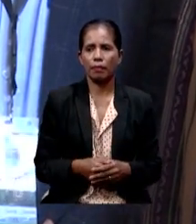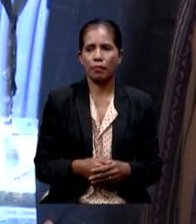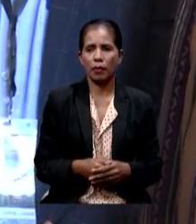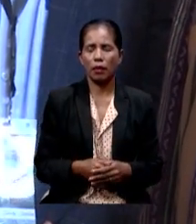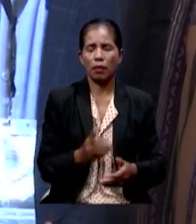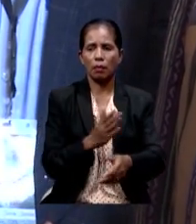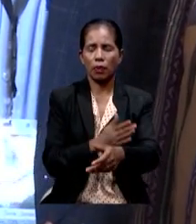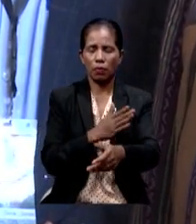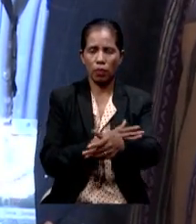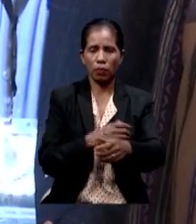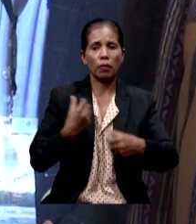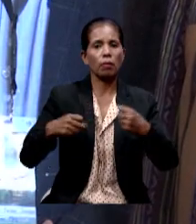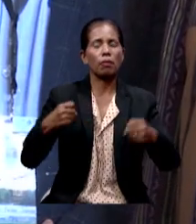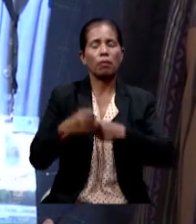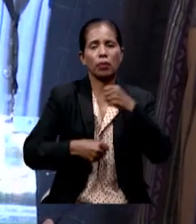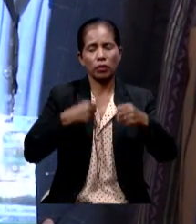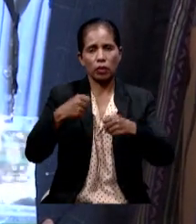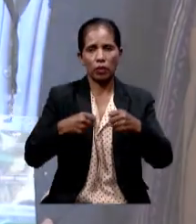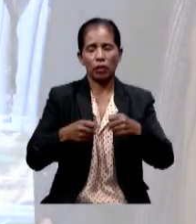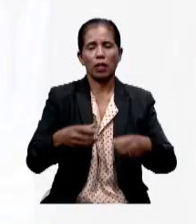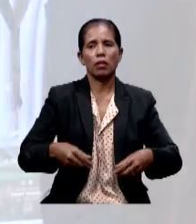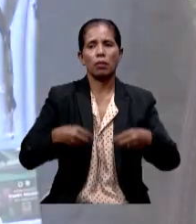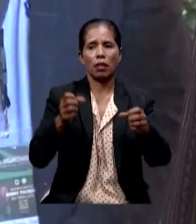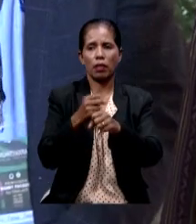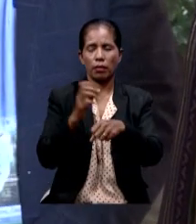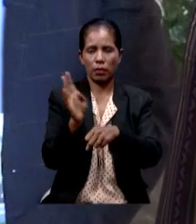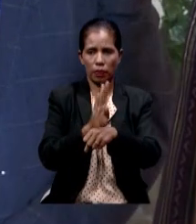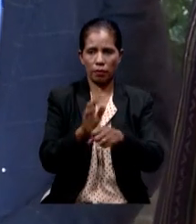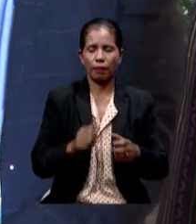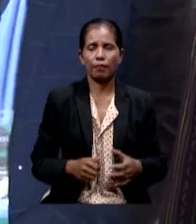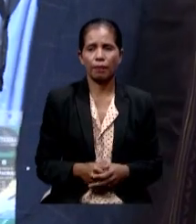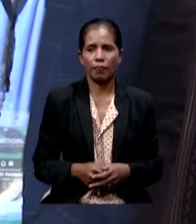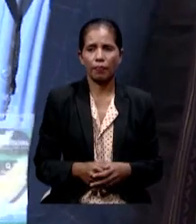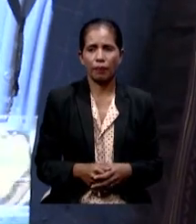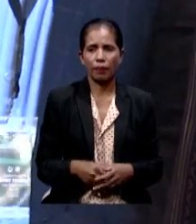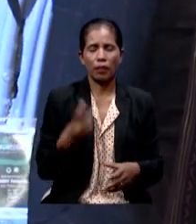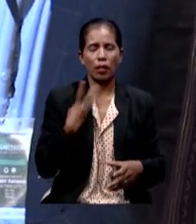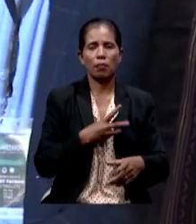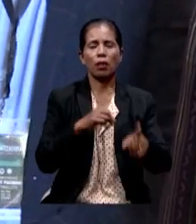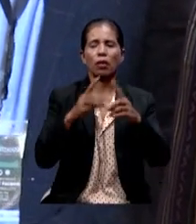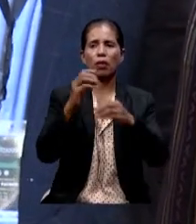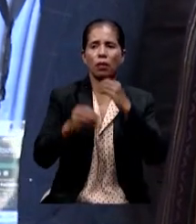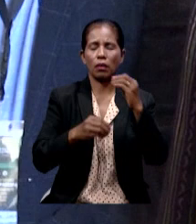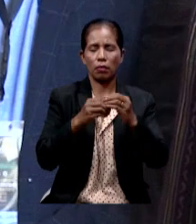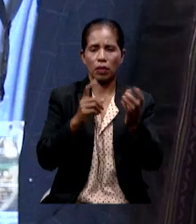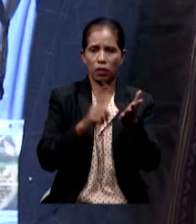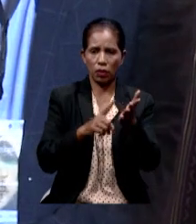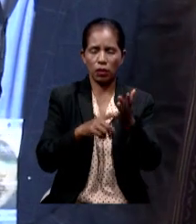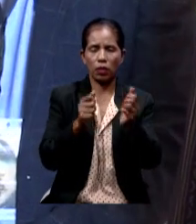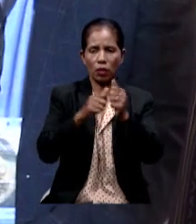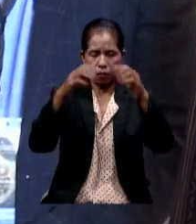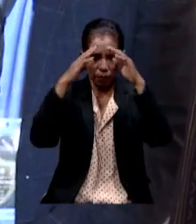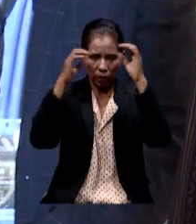promote a boxing match here and also put up a business. Okay, what we talk about, discuss with the president is